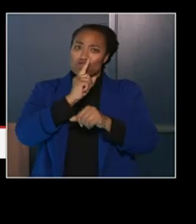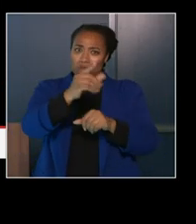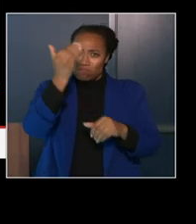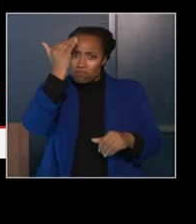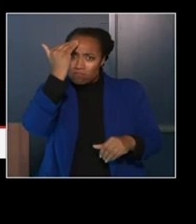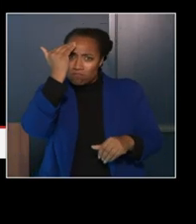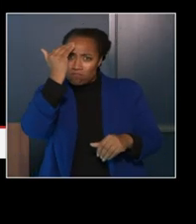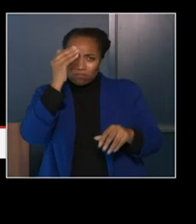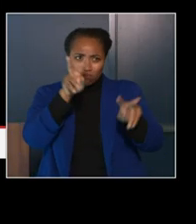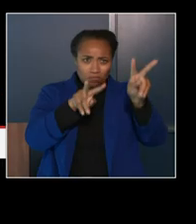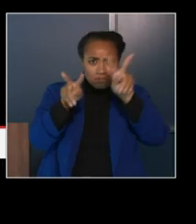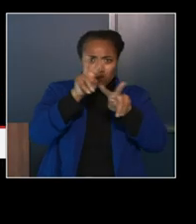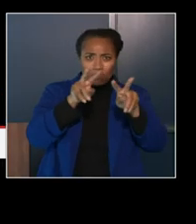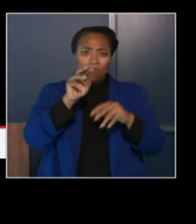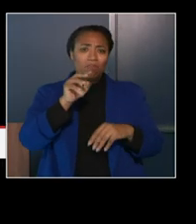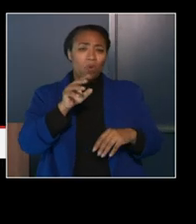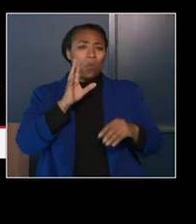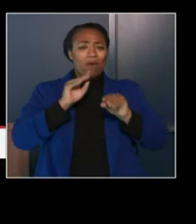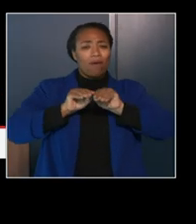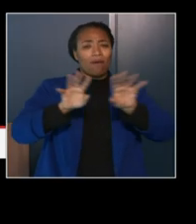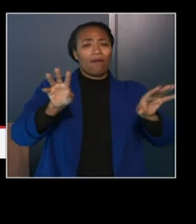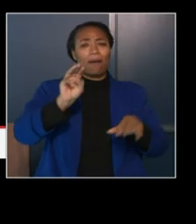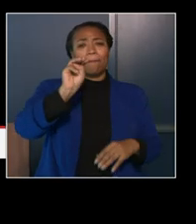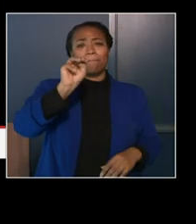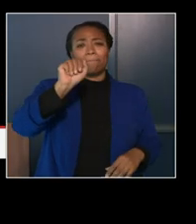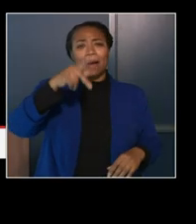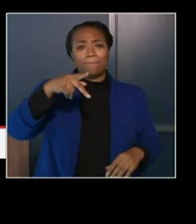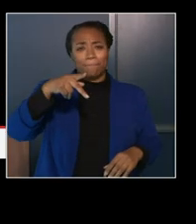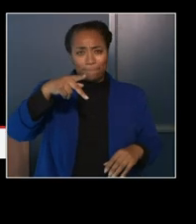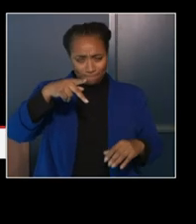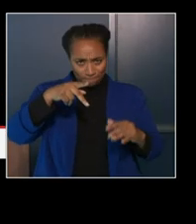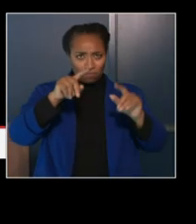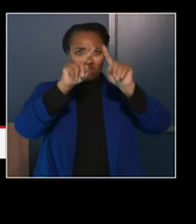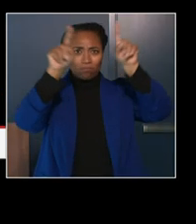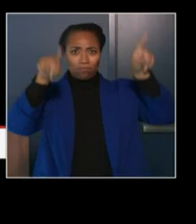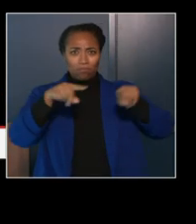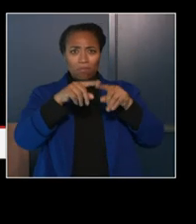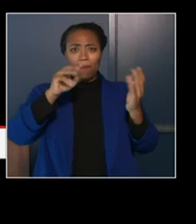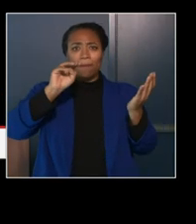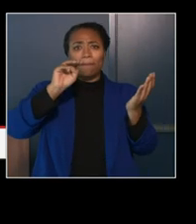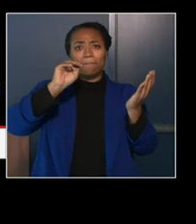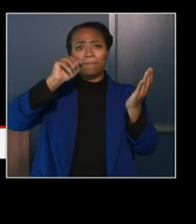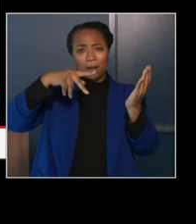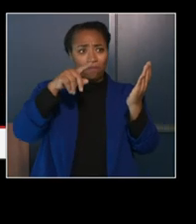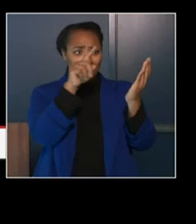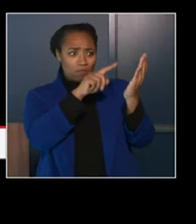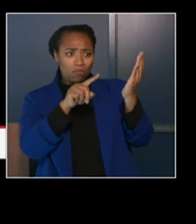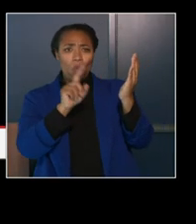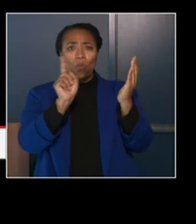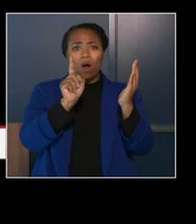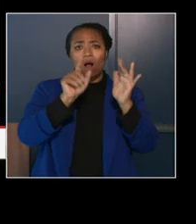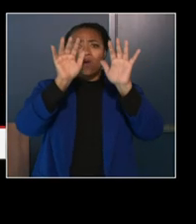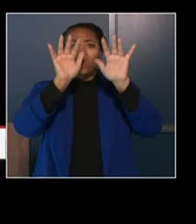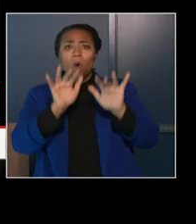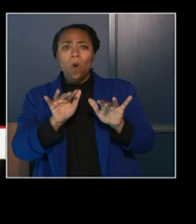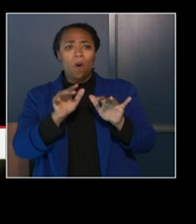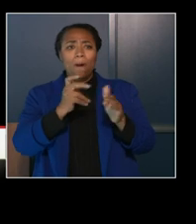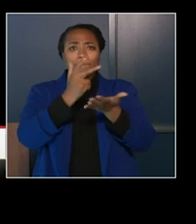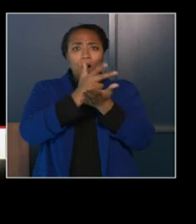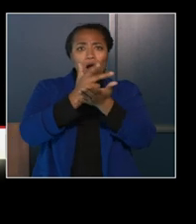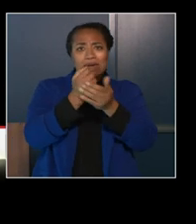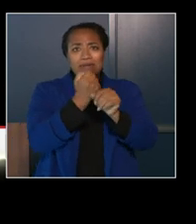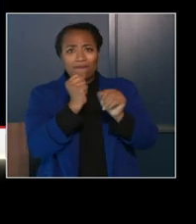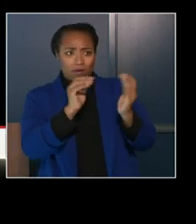will push out a map of snow emergency routes so that residents know if they're parked on one, but you can also